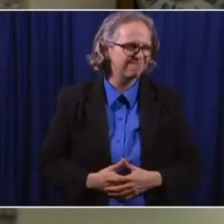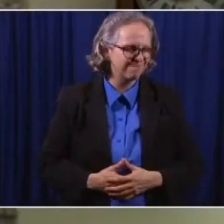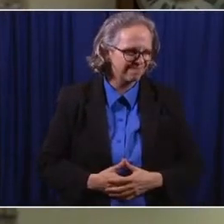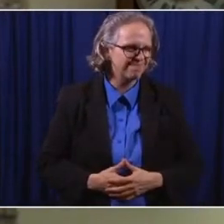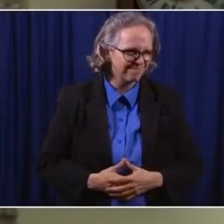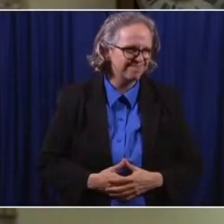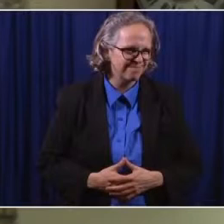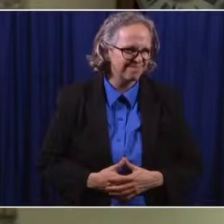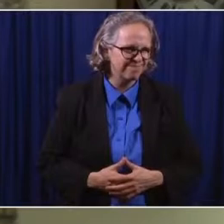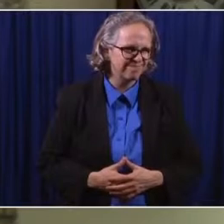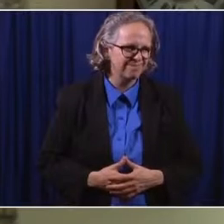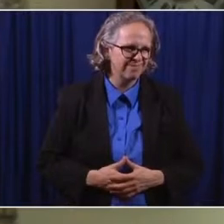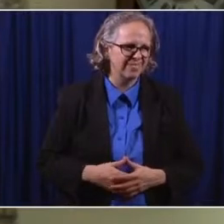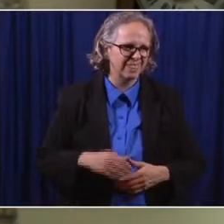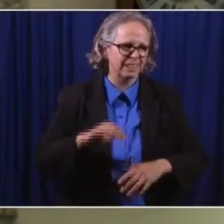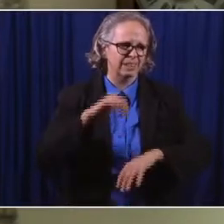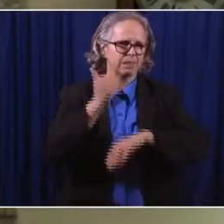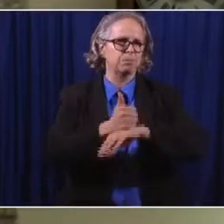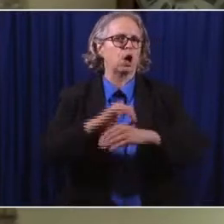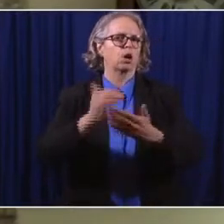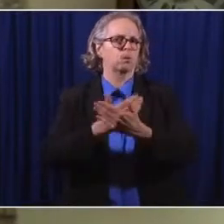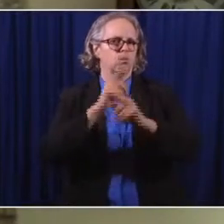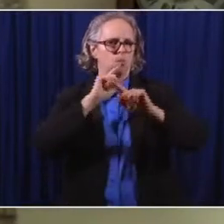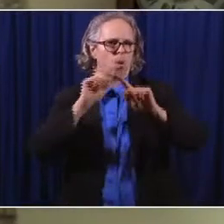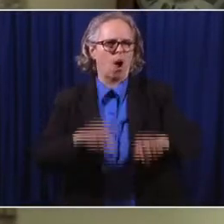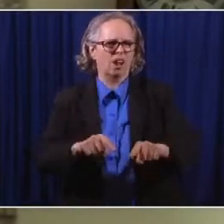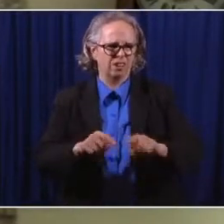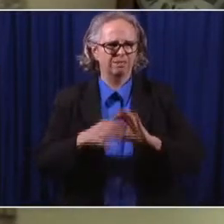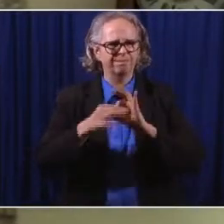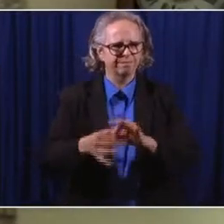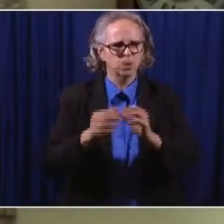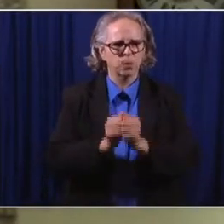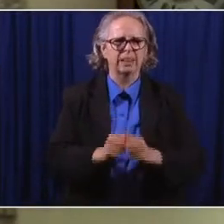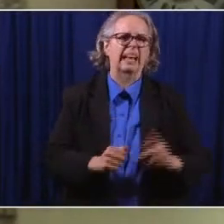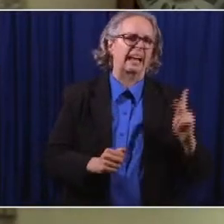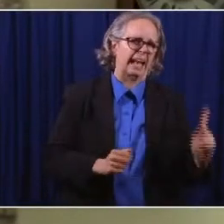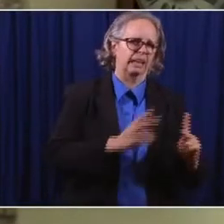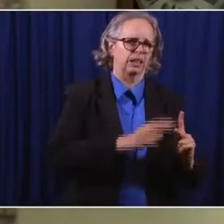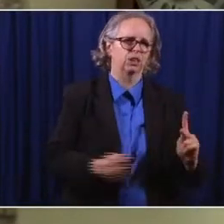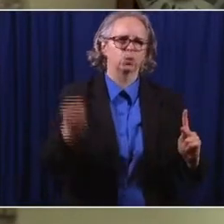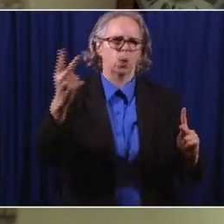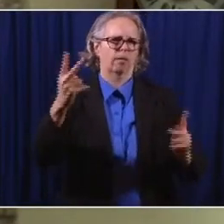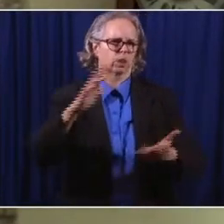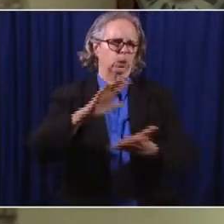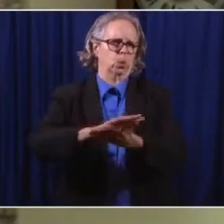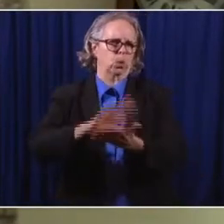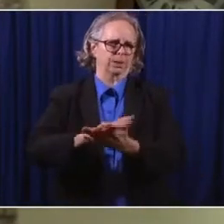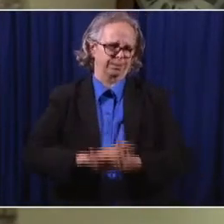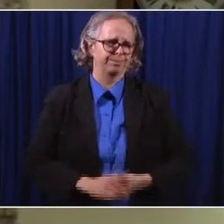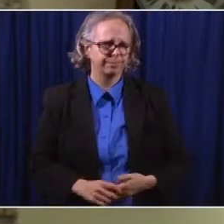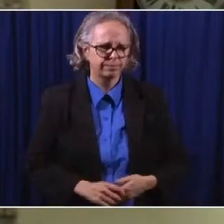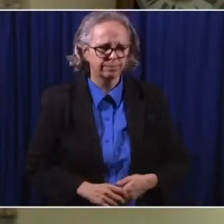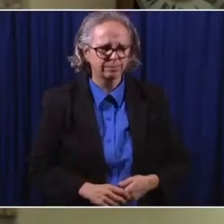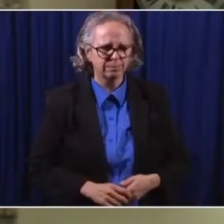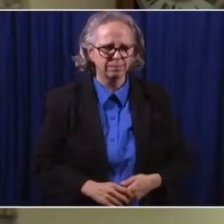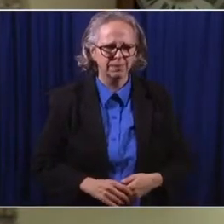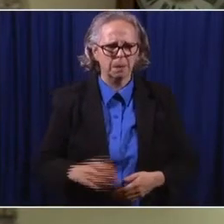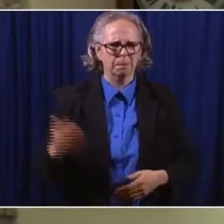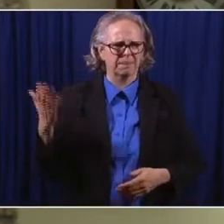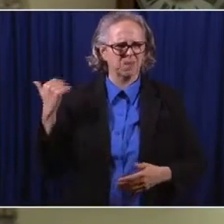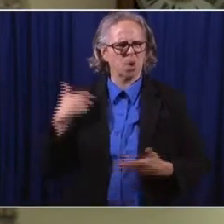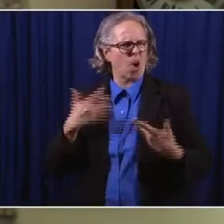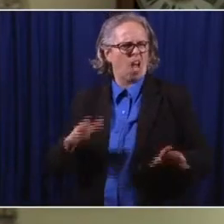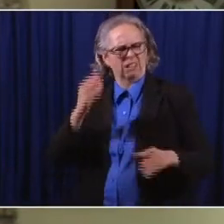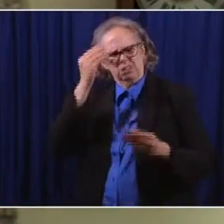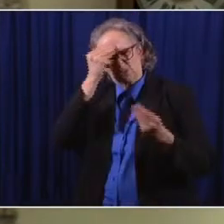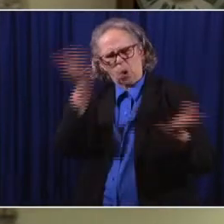COVID-19 order in regard to K through 12 schools. We have already announced that we'd be issuing an order. Really